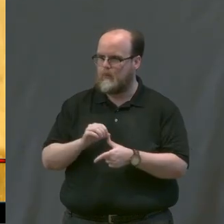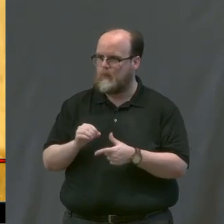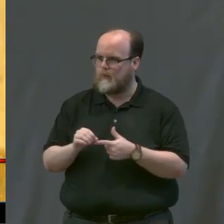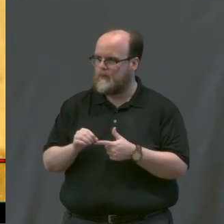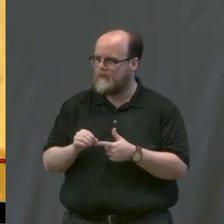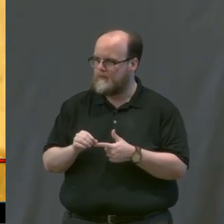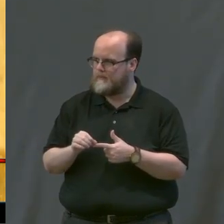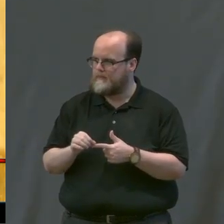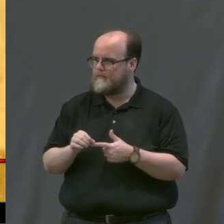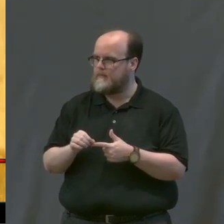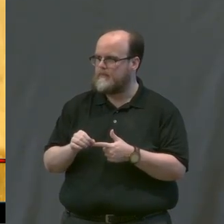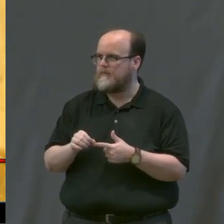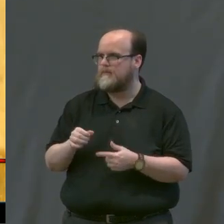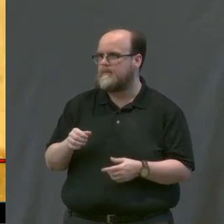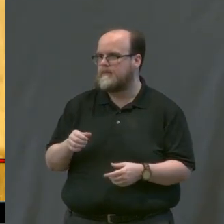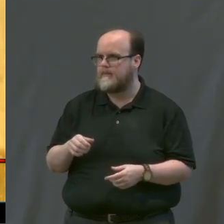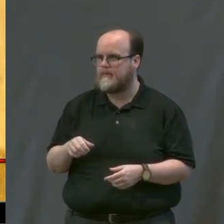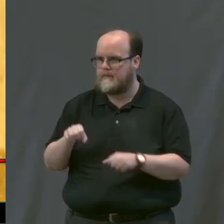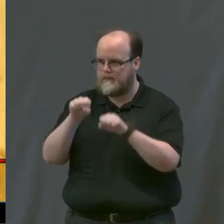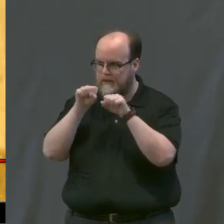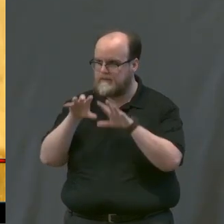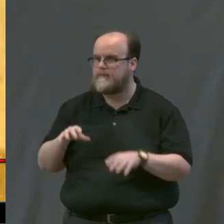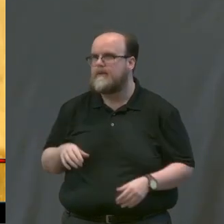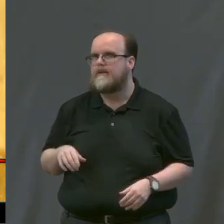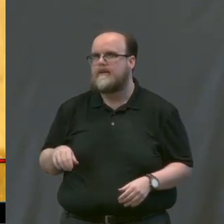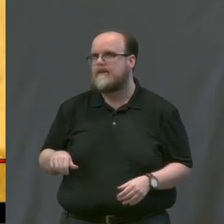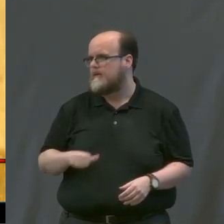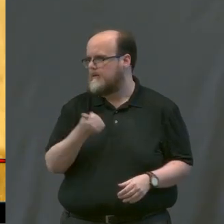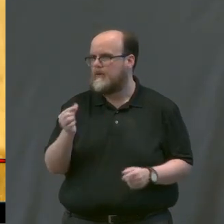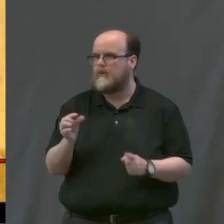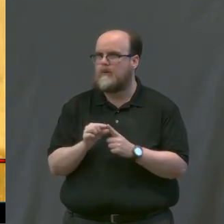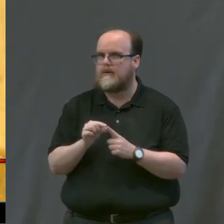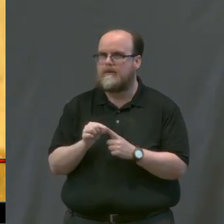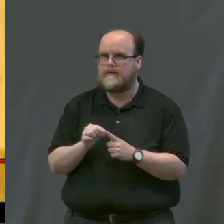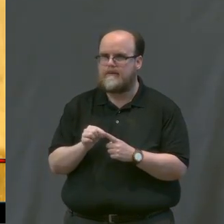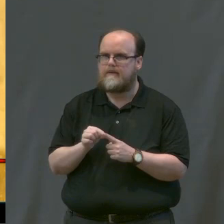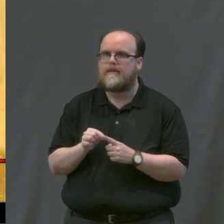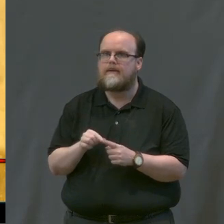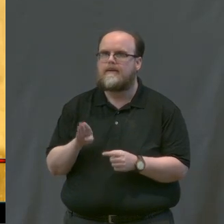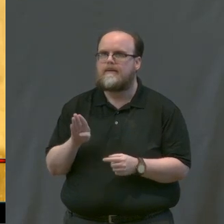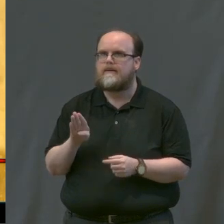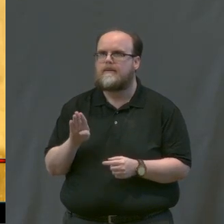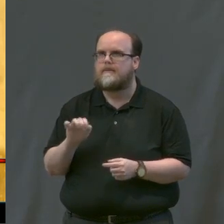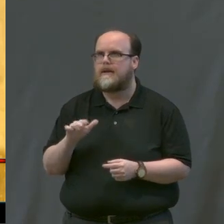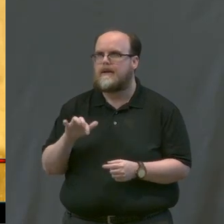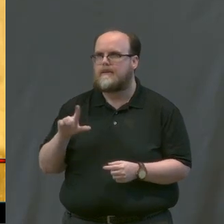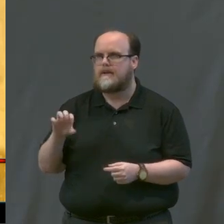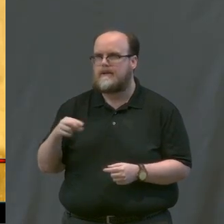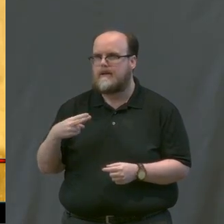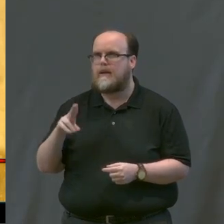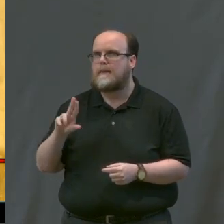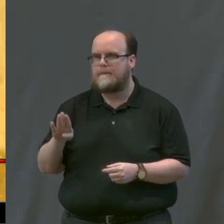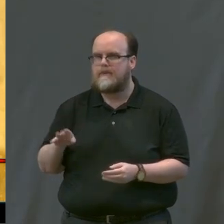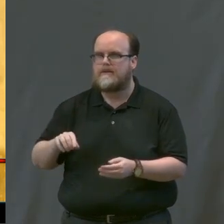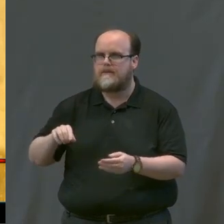or blessed. There's another word, according to BibleHub.com, another definition to this